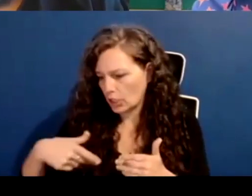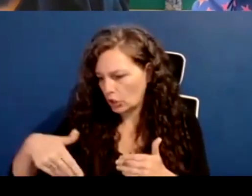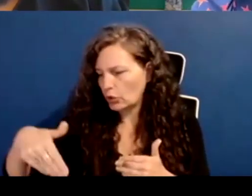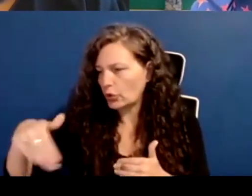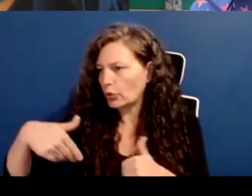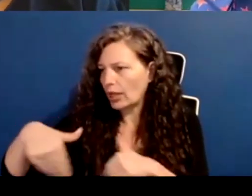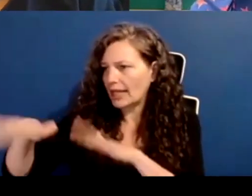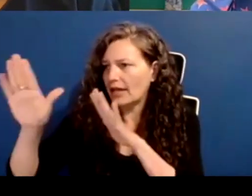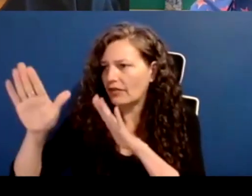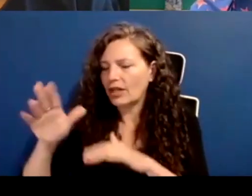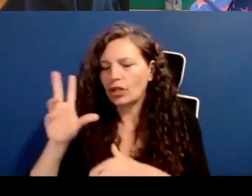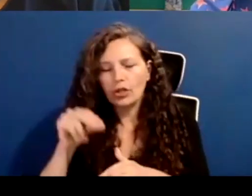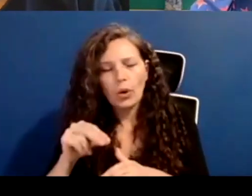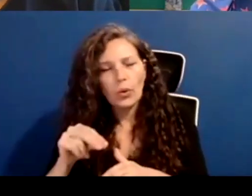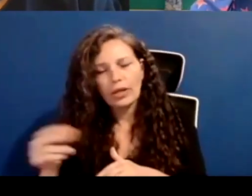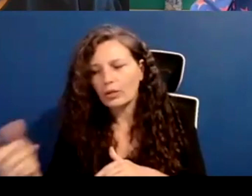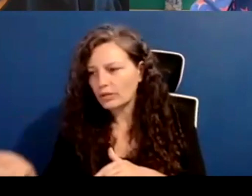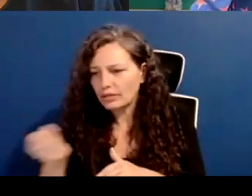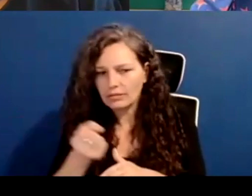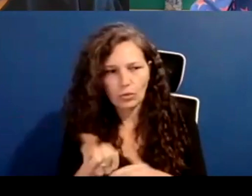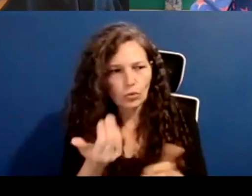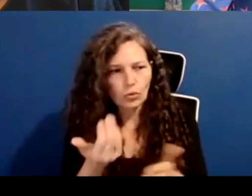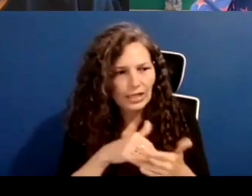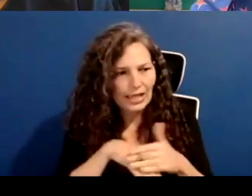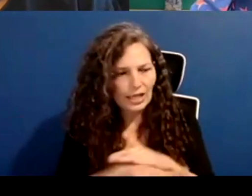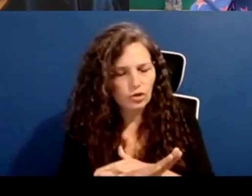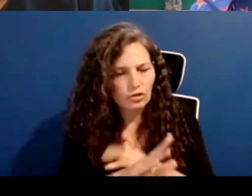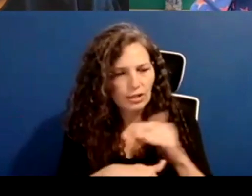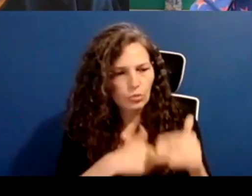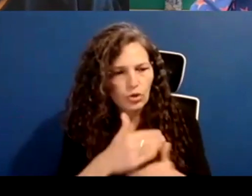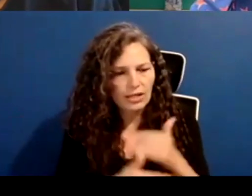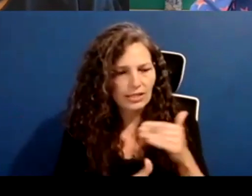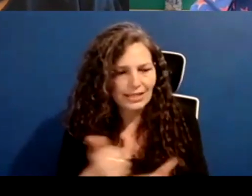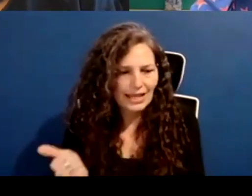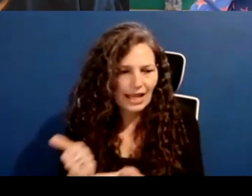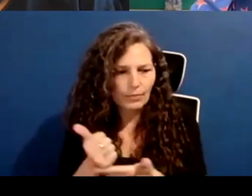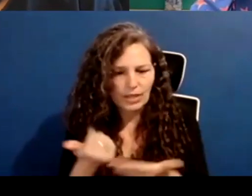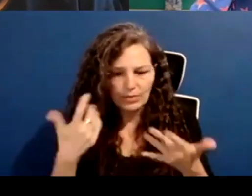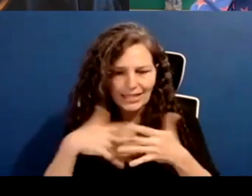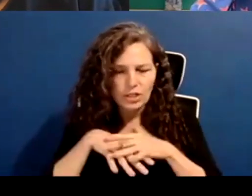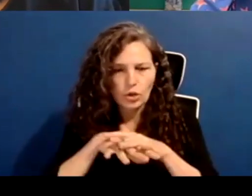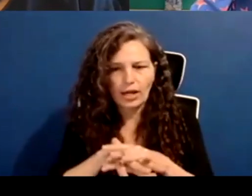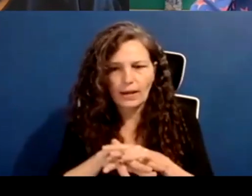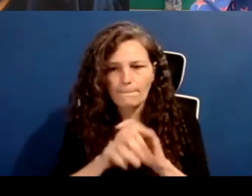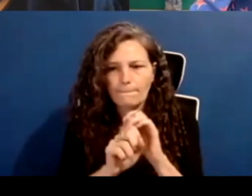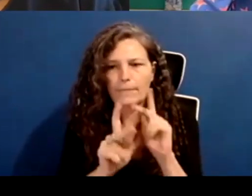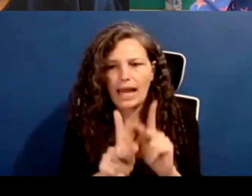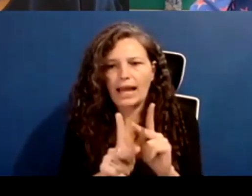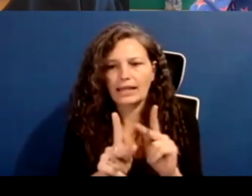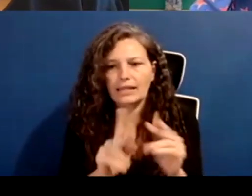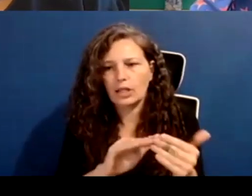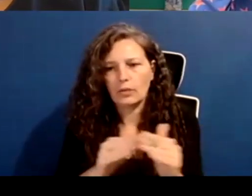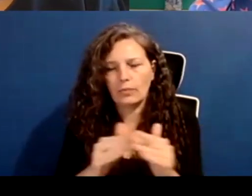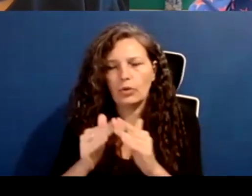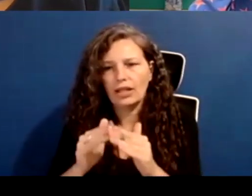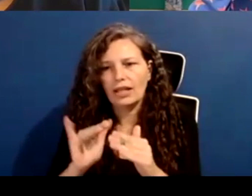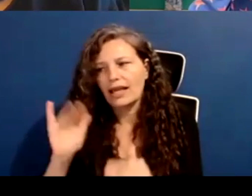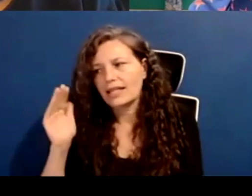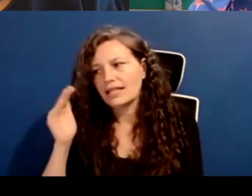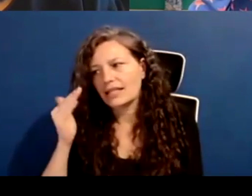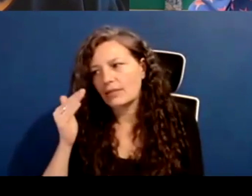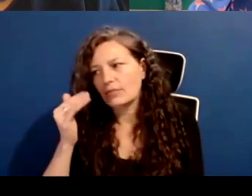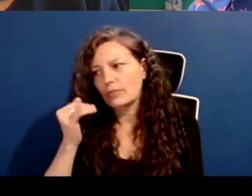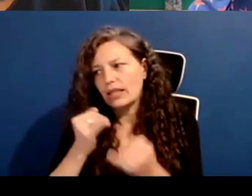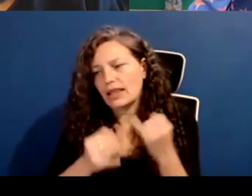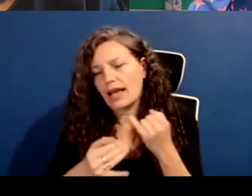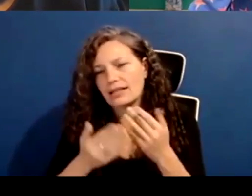a reentry process to help them be reintegrated back into the community, which always seems to be the last stage of